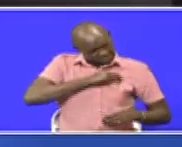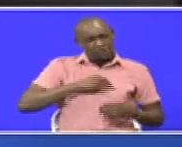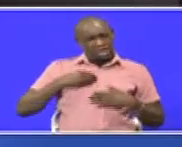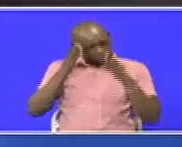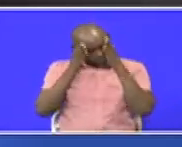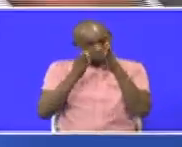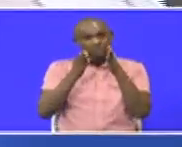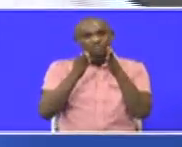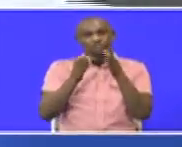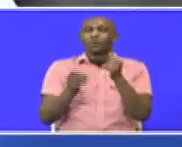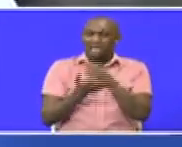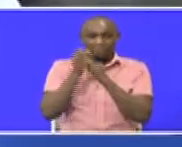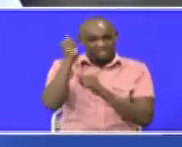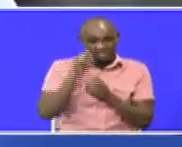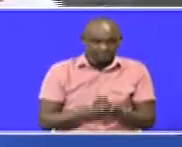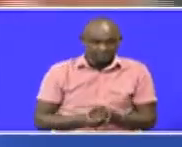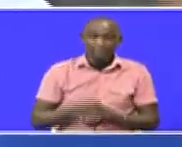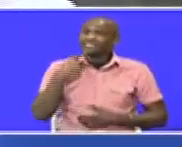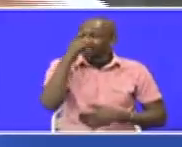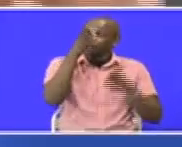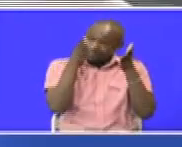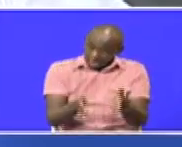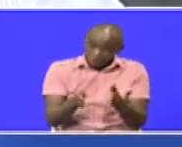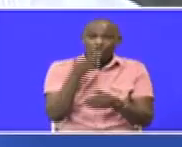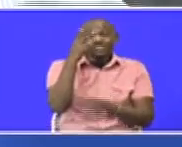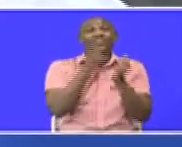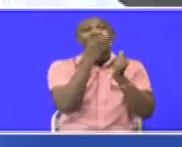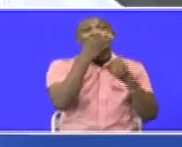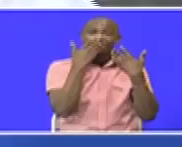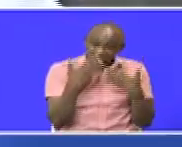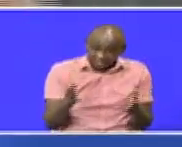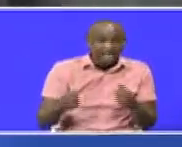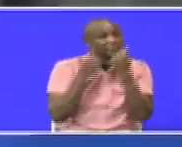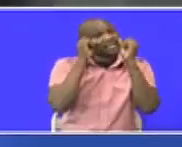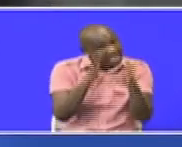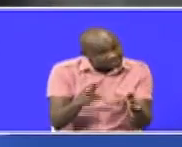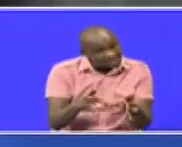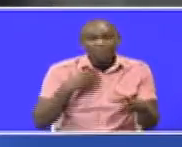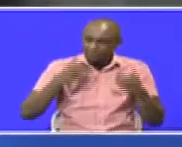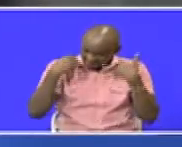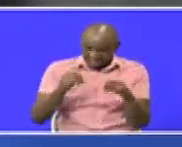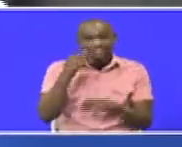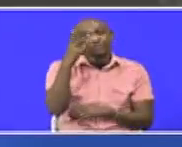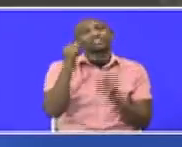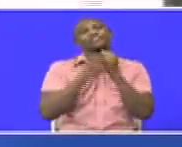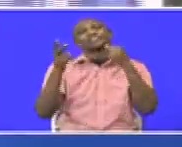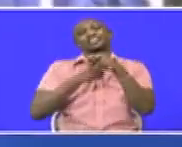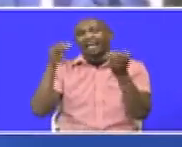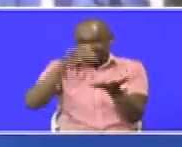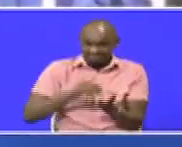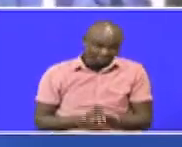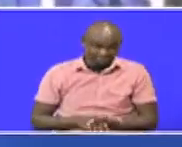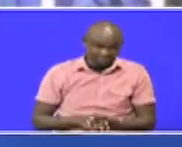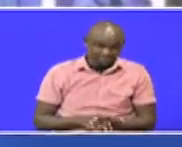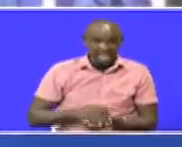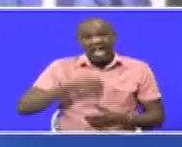lead Kenya. I'm telling them now, I did it in 2013, it didn't happen, and I will try it in 2017. Just like